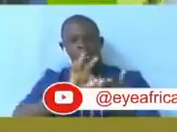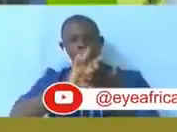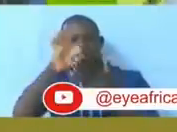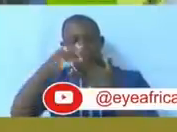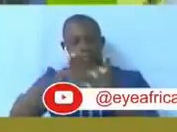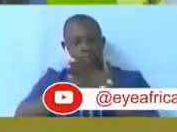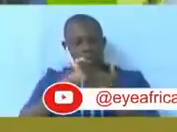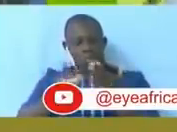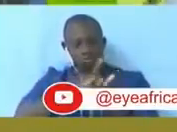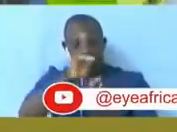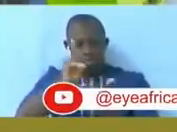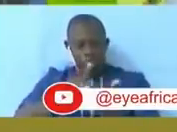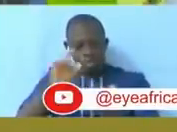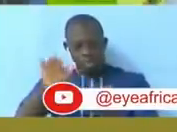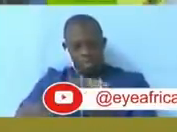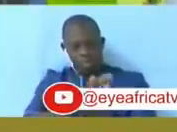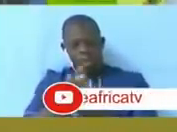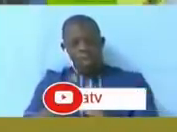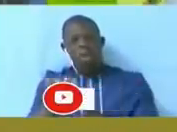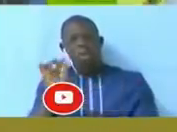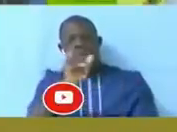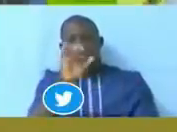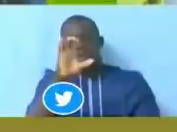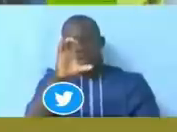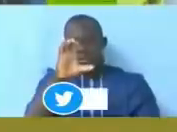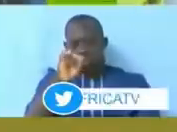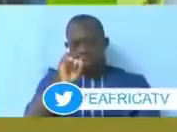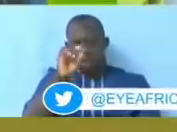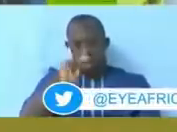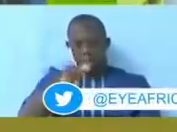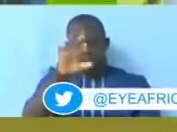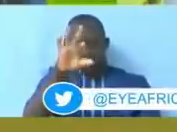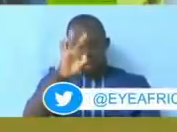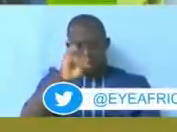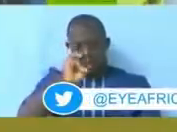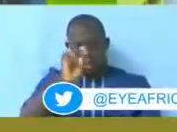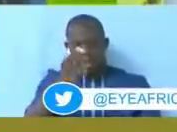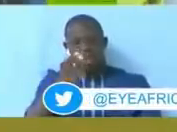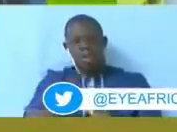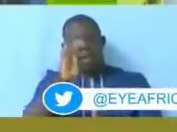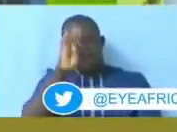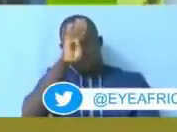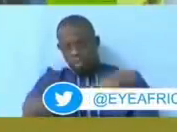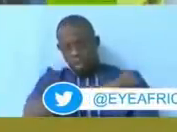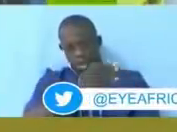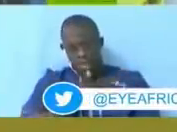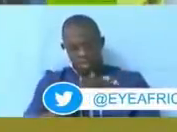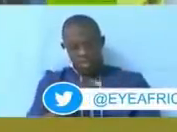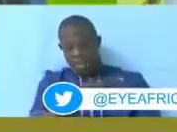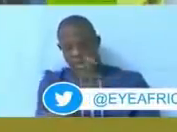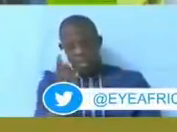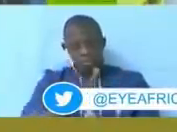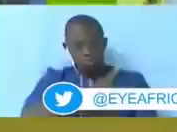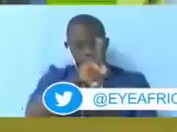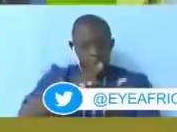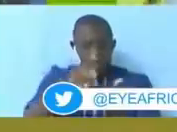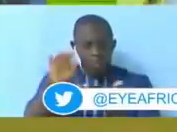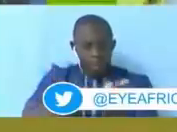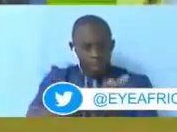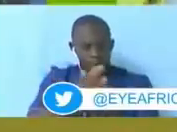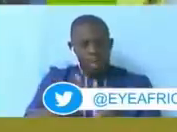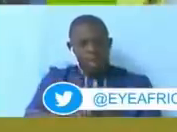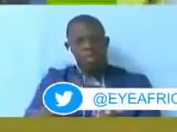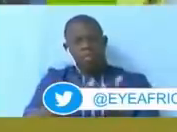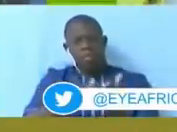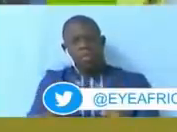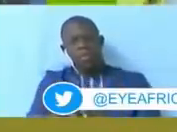that the Conte brothers had, those documents were forged. Ako kaito me alonko nying Conte doko nying koto Conte kundango doko nying